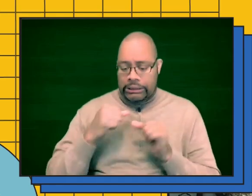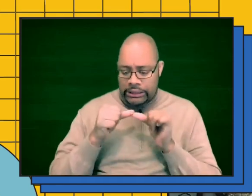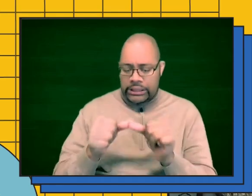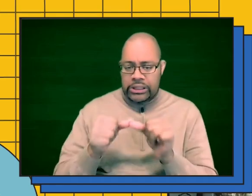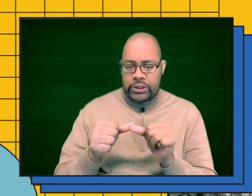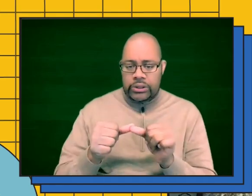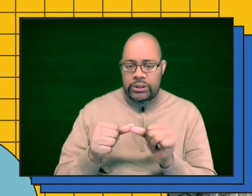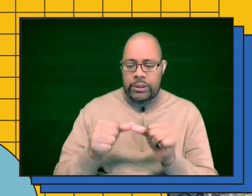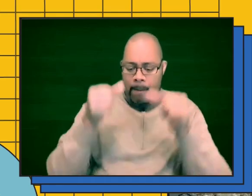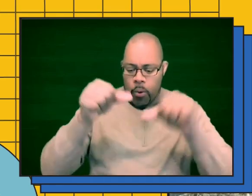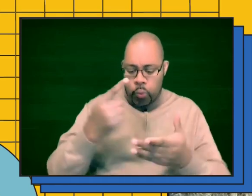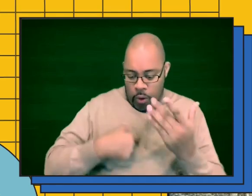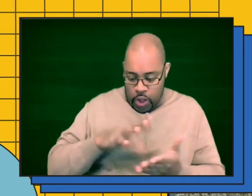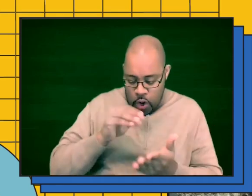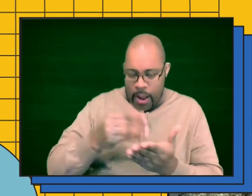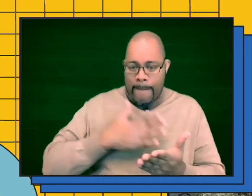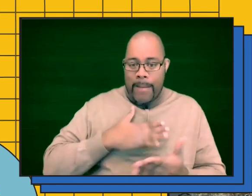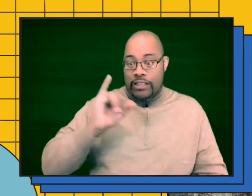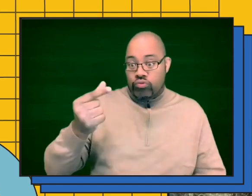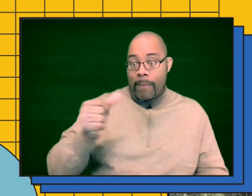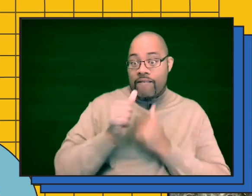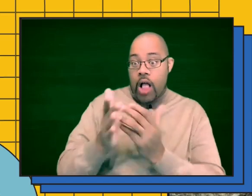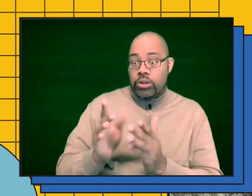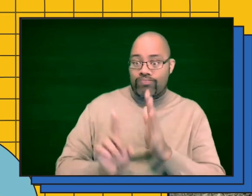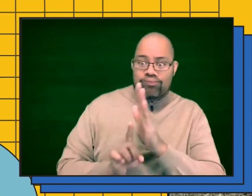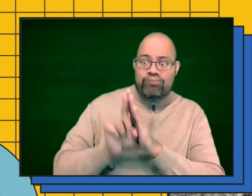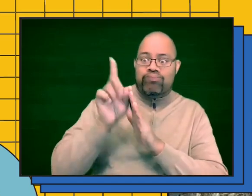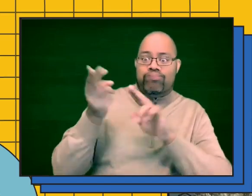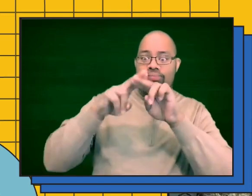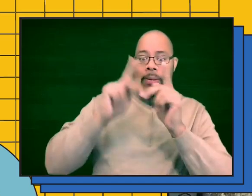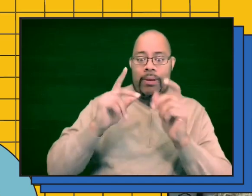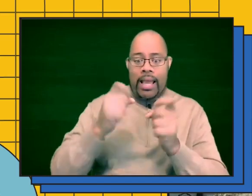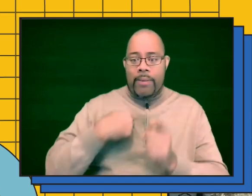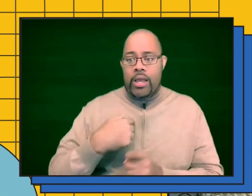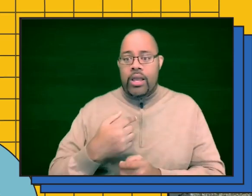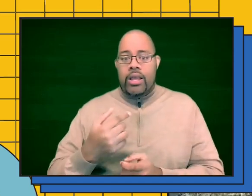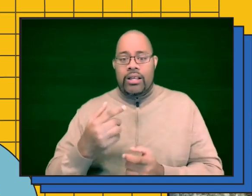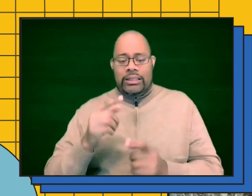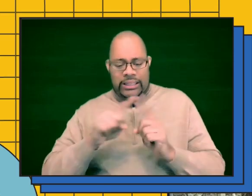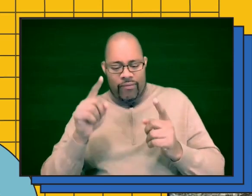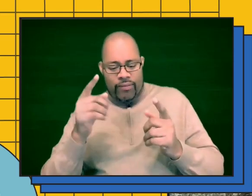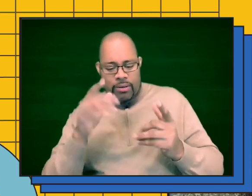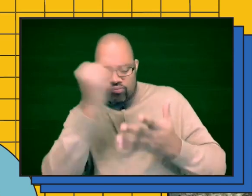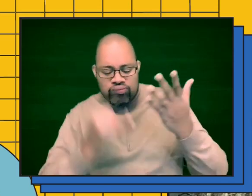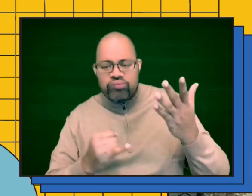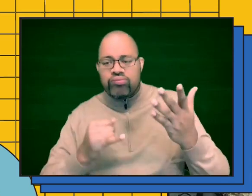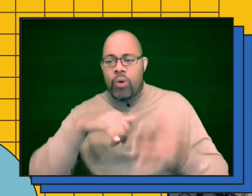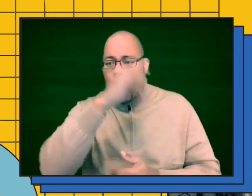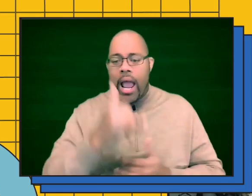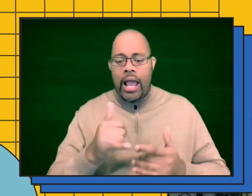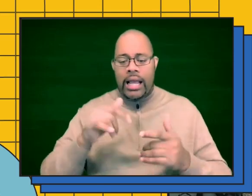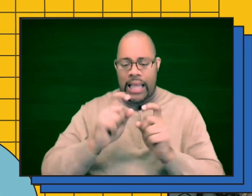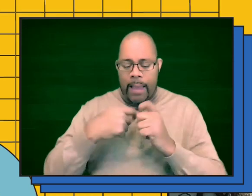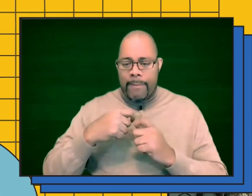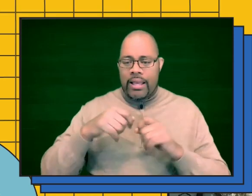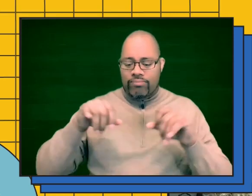As I continued to post what I was learning, my Instagram followers spiked. People gave me watercolored journals of whales, mailed me